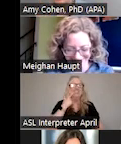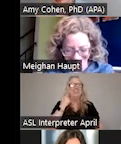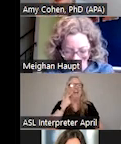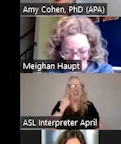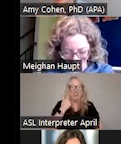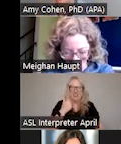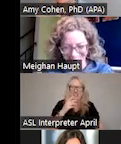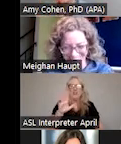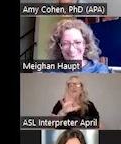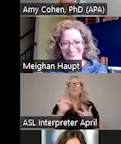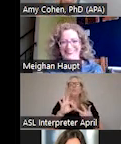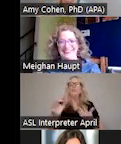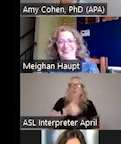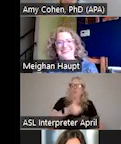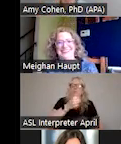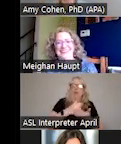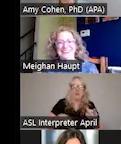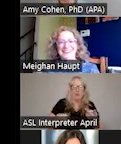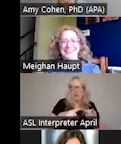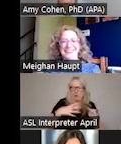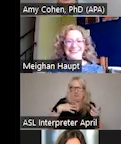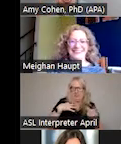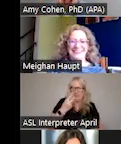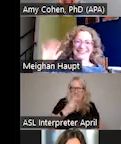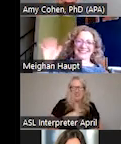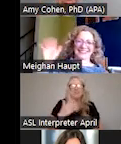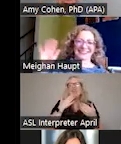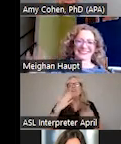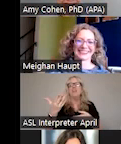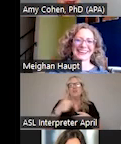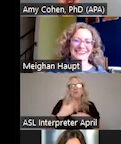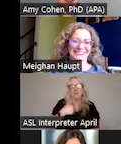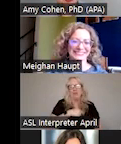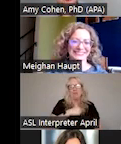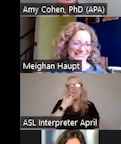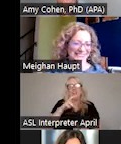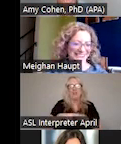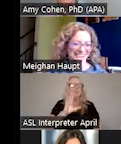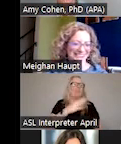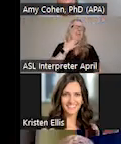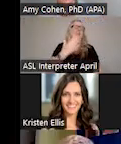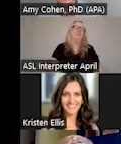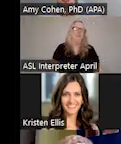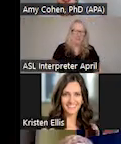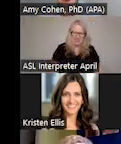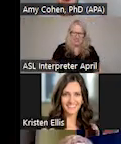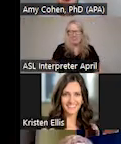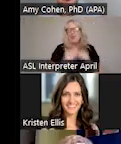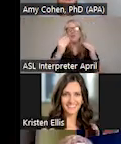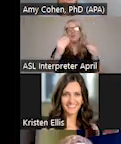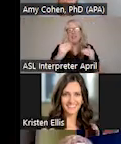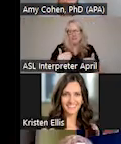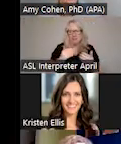choose your mug or t-shirt carefully. And thank you for joining us today on the hot seat. Thank you. All right, next up.